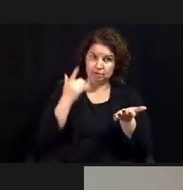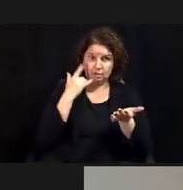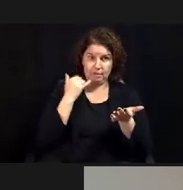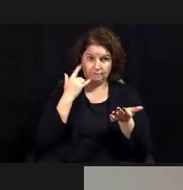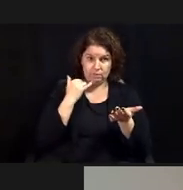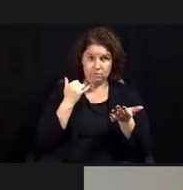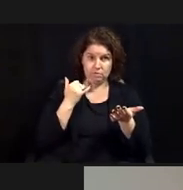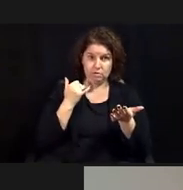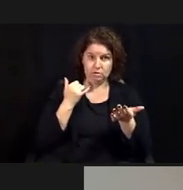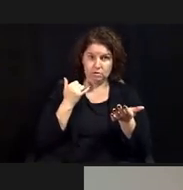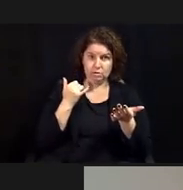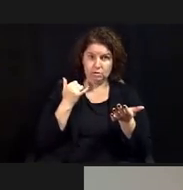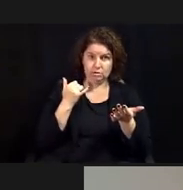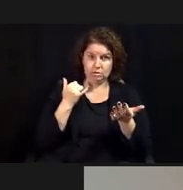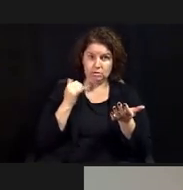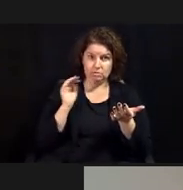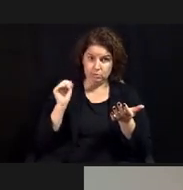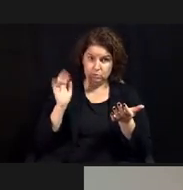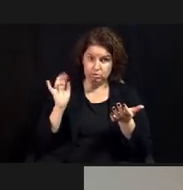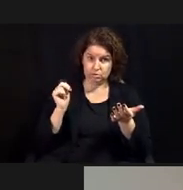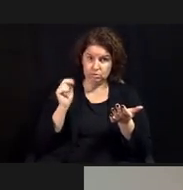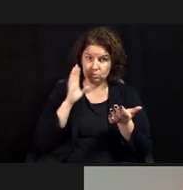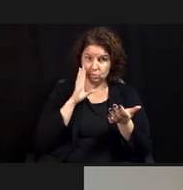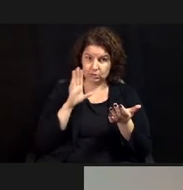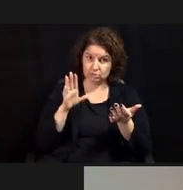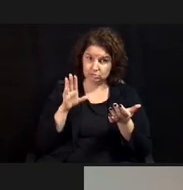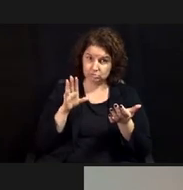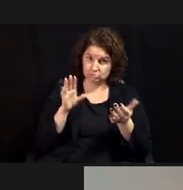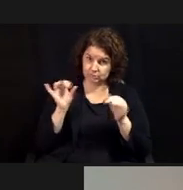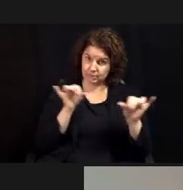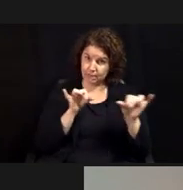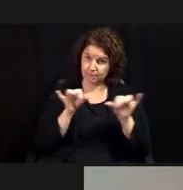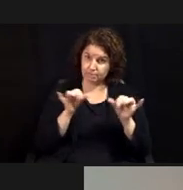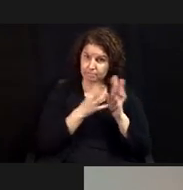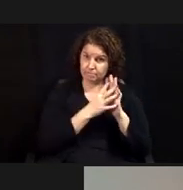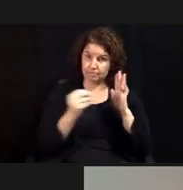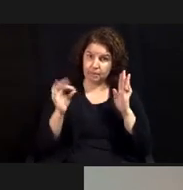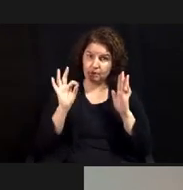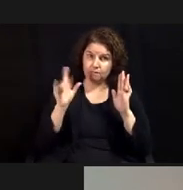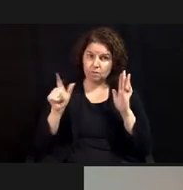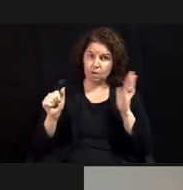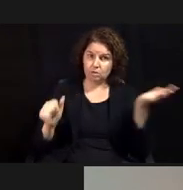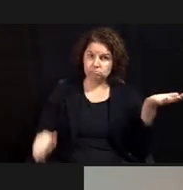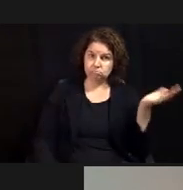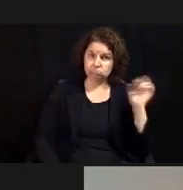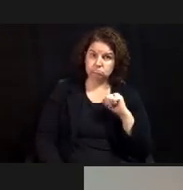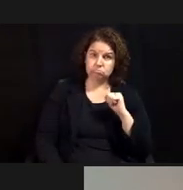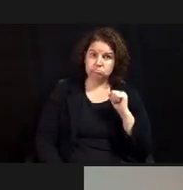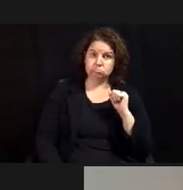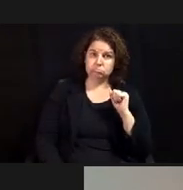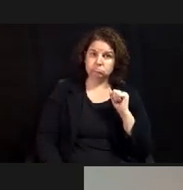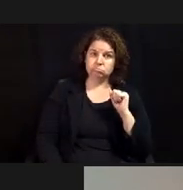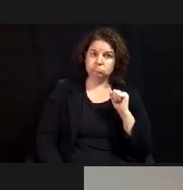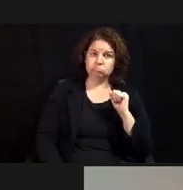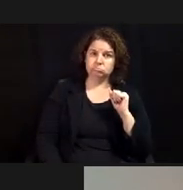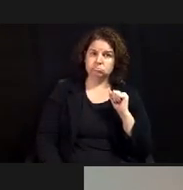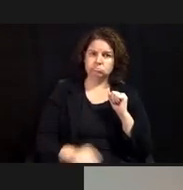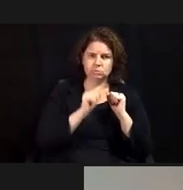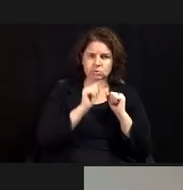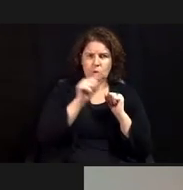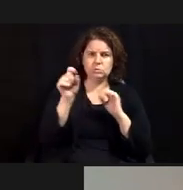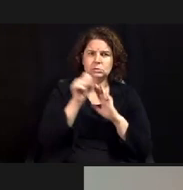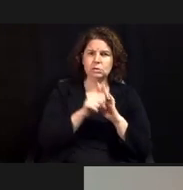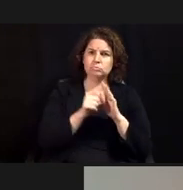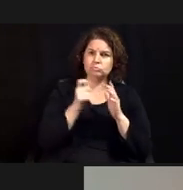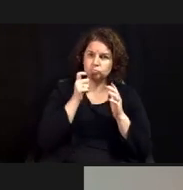Marin consider adopting any successful components of states that have successfully reopened their economy while